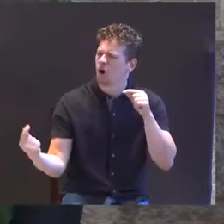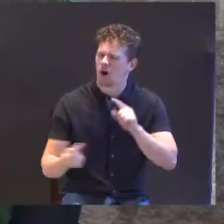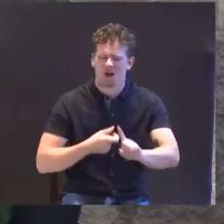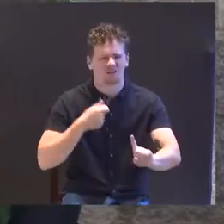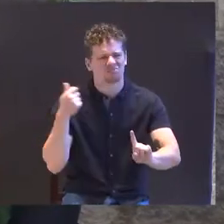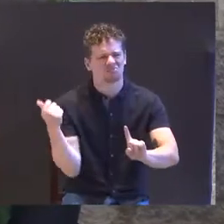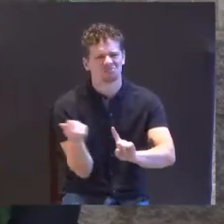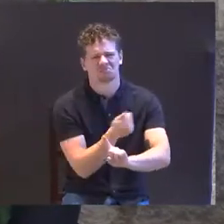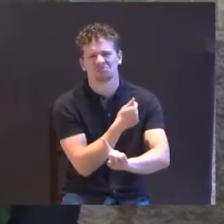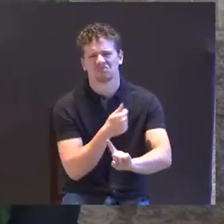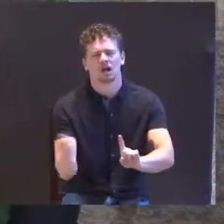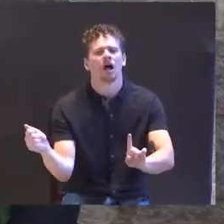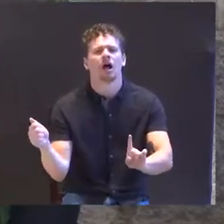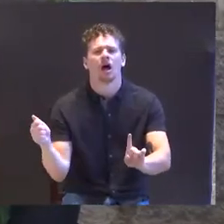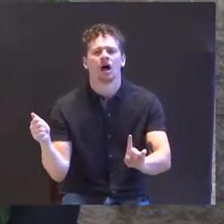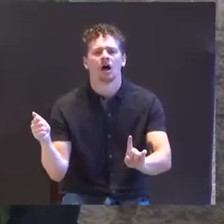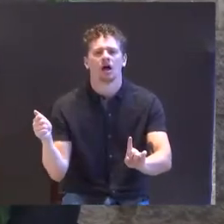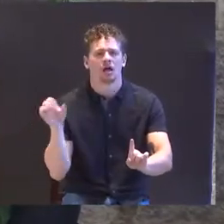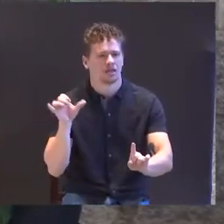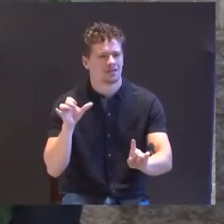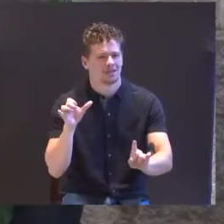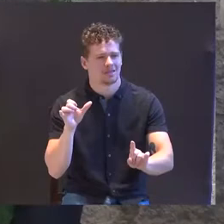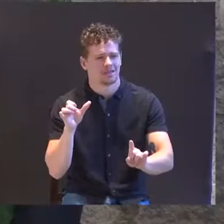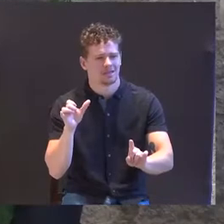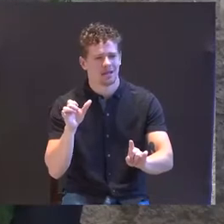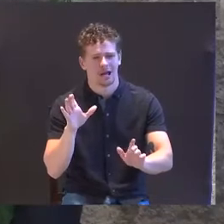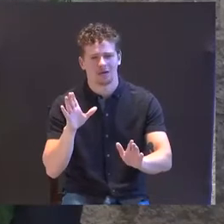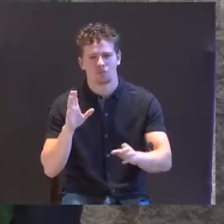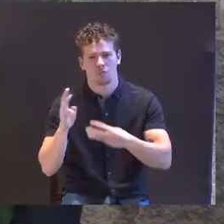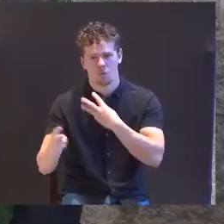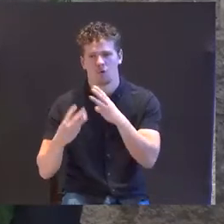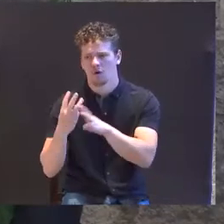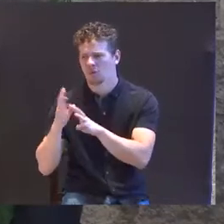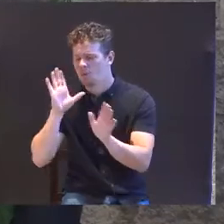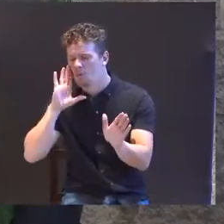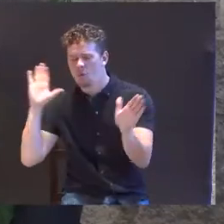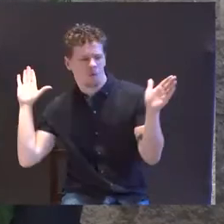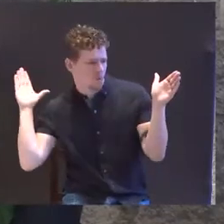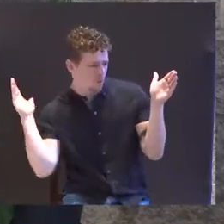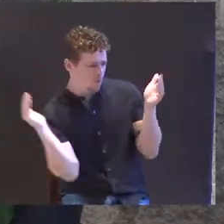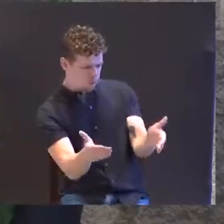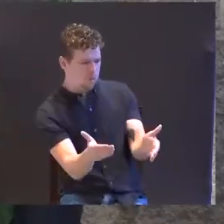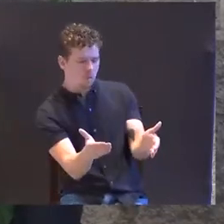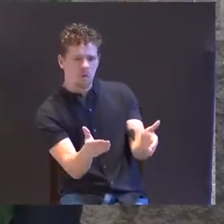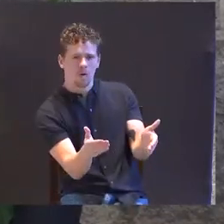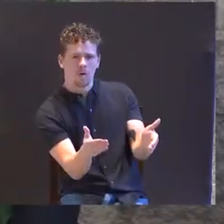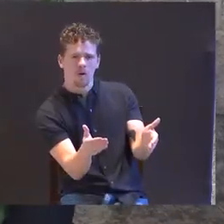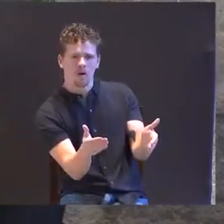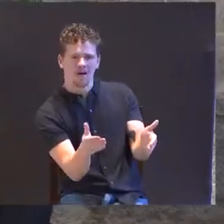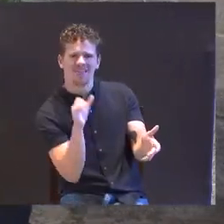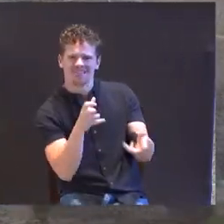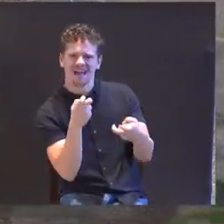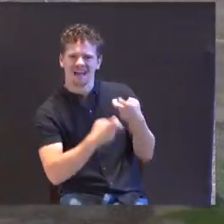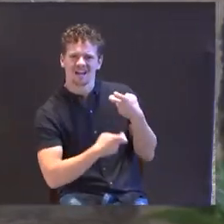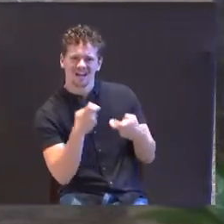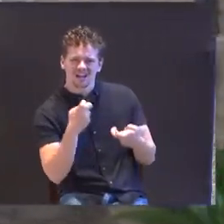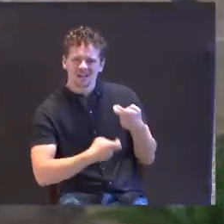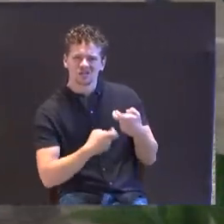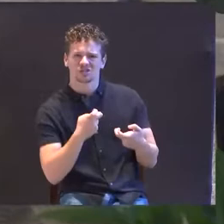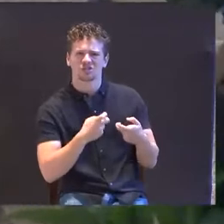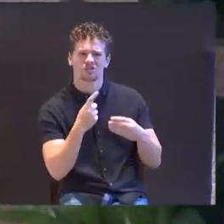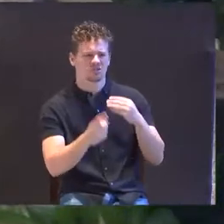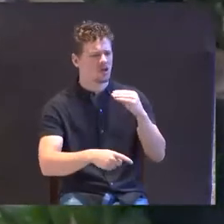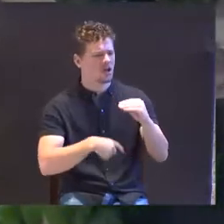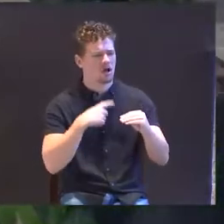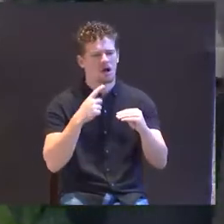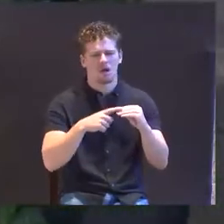guess what? It brought attention to the world. It brought attention to the world about the